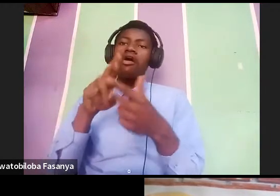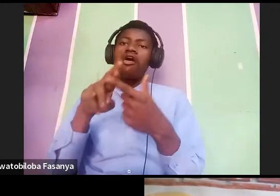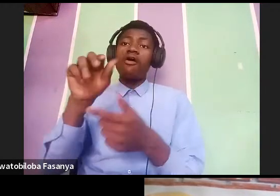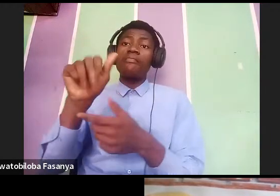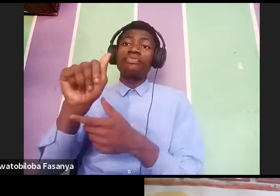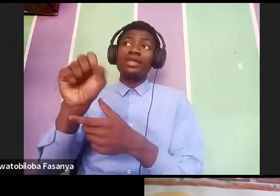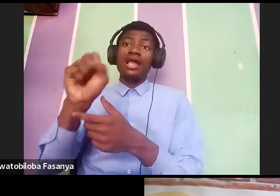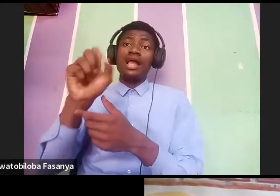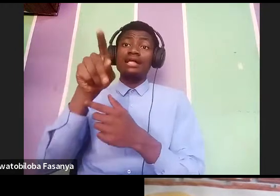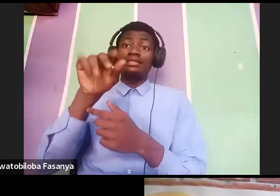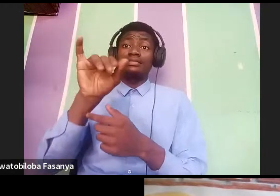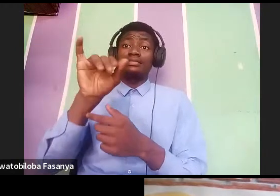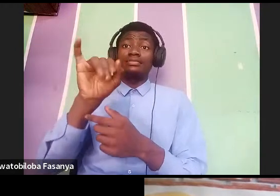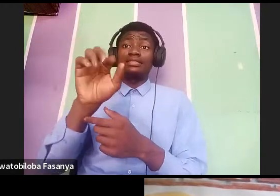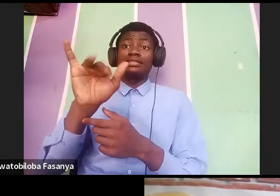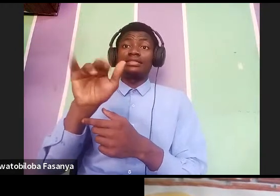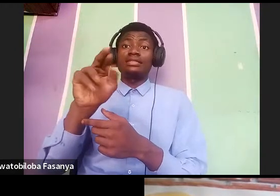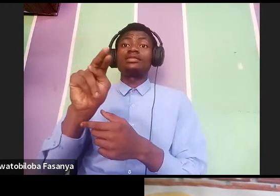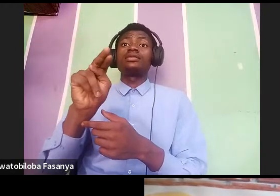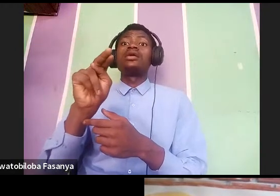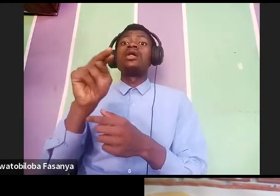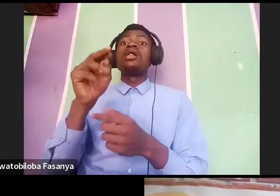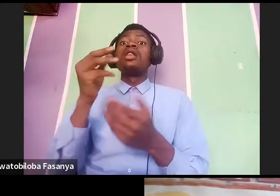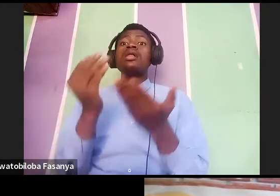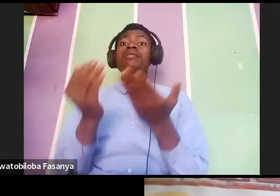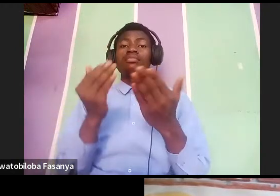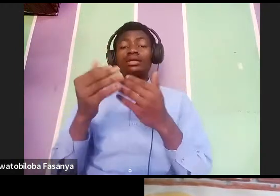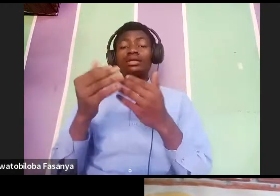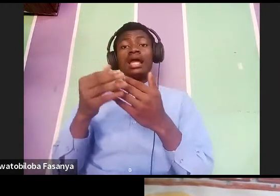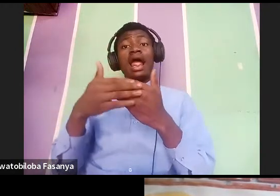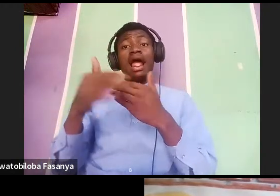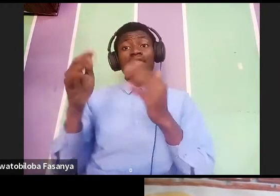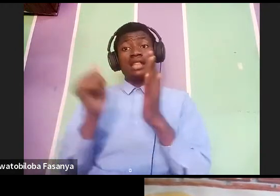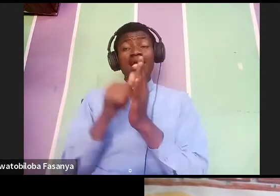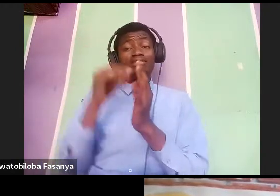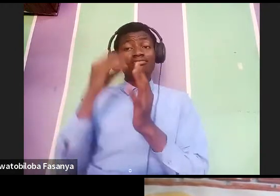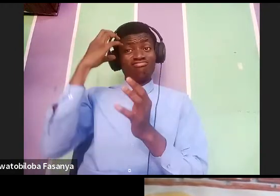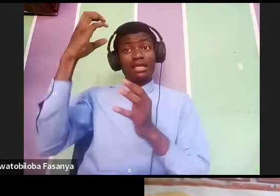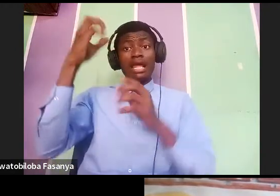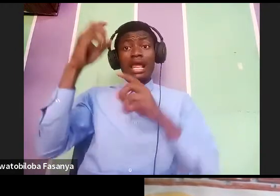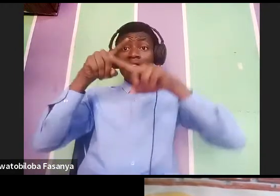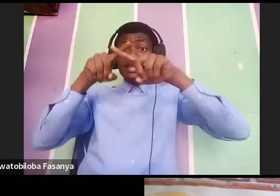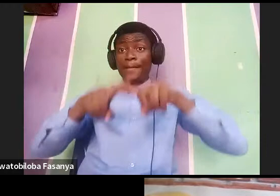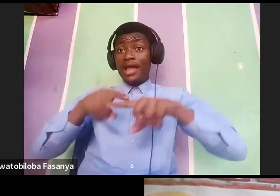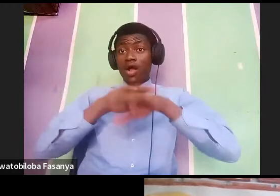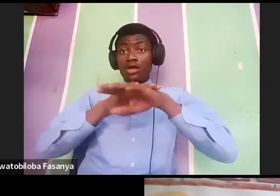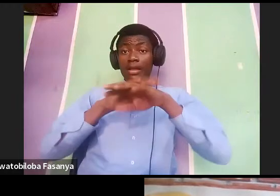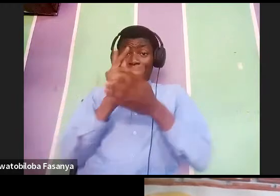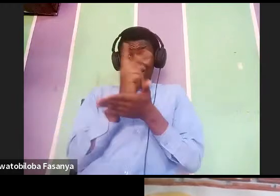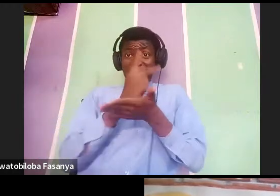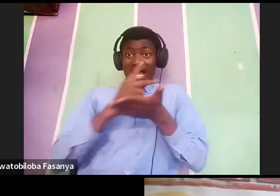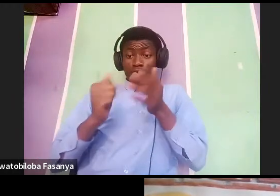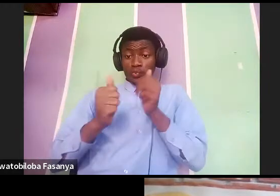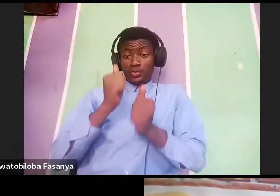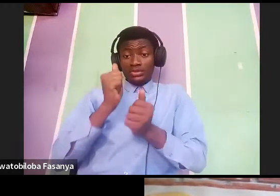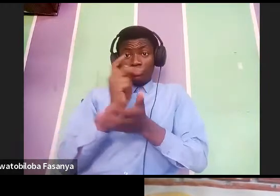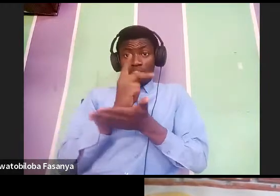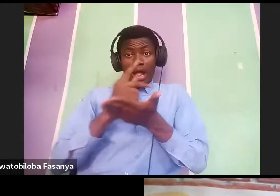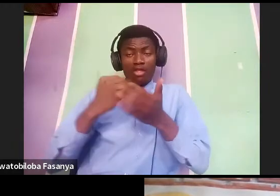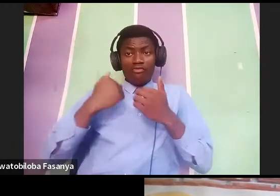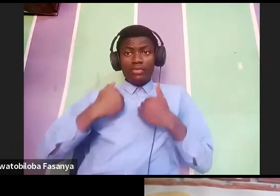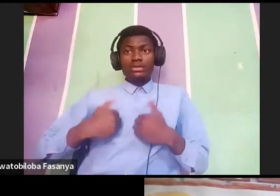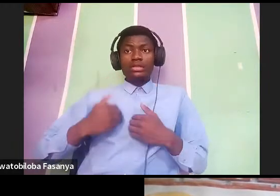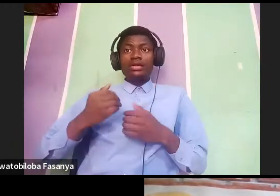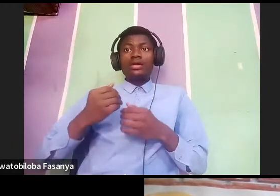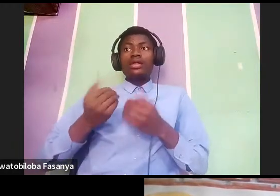if after the swelling, depending on the part of the body, especially if it's in the head, and you are of any other form